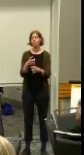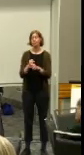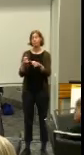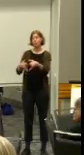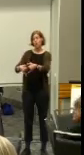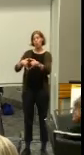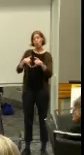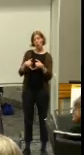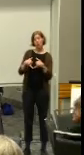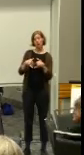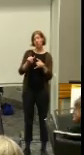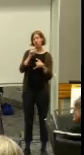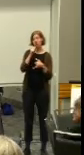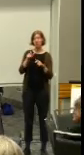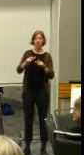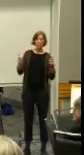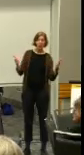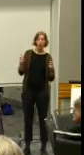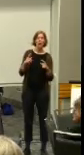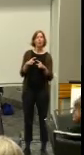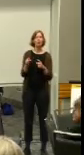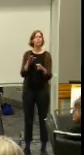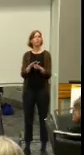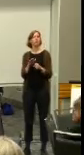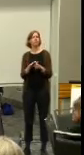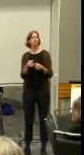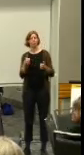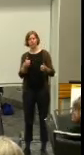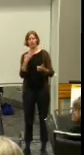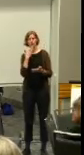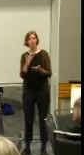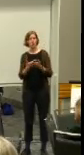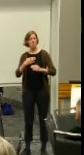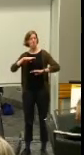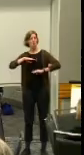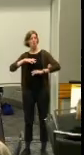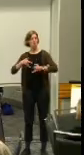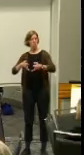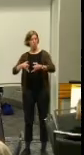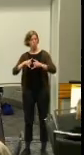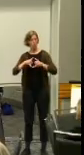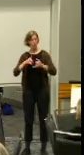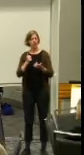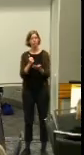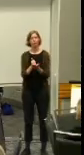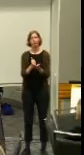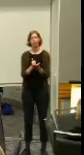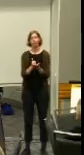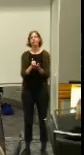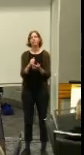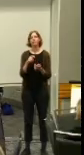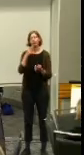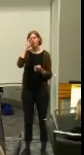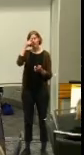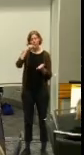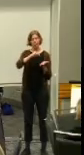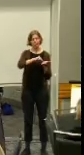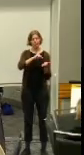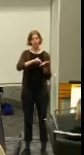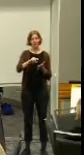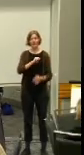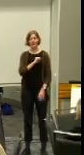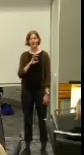but enough to pay for staff salaries. So we've got some funding that's already in place. And obviously a big job for me is going out there and finding that additional